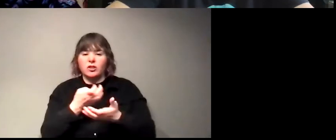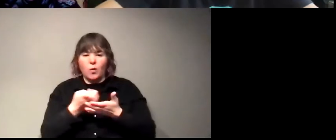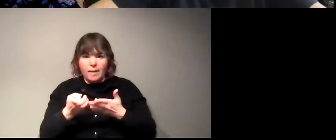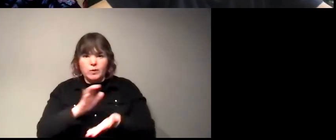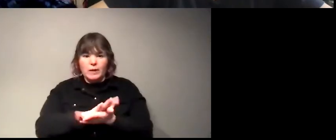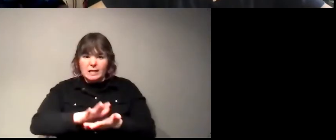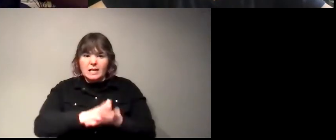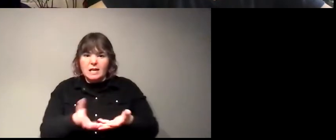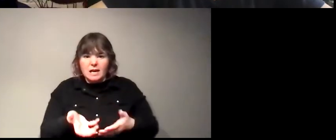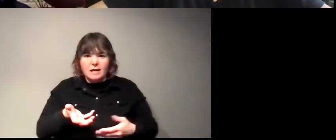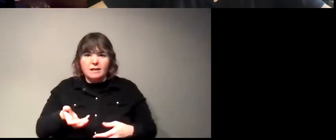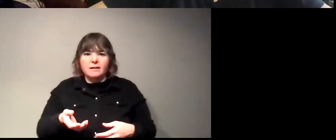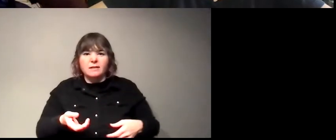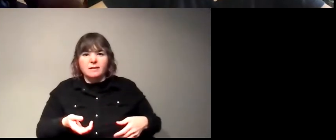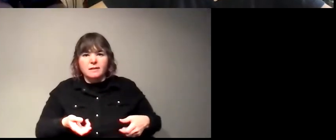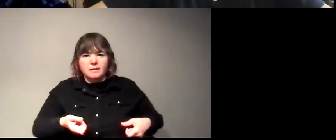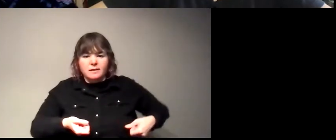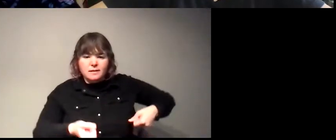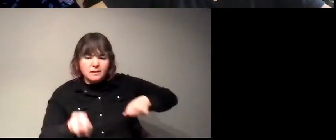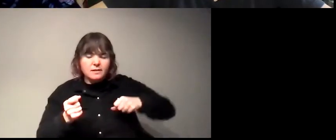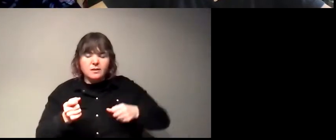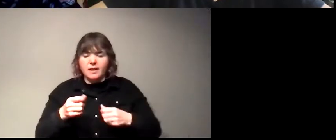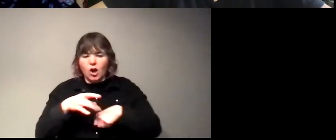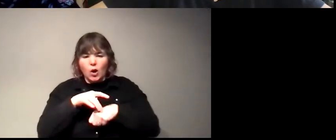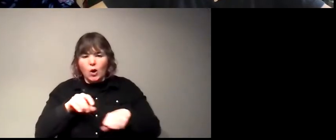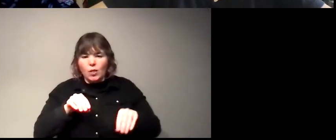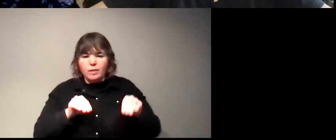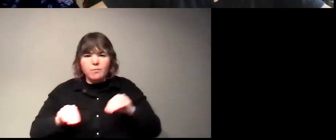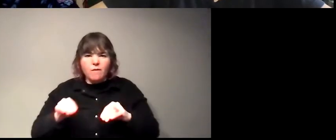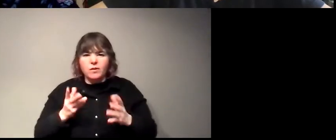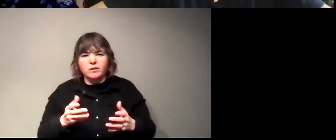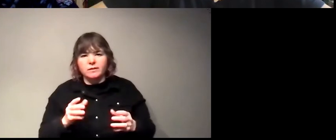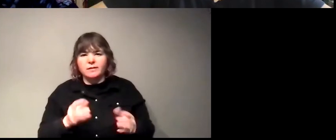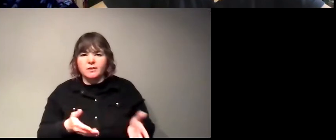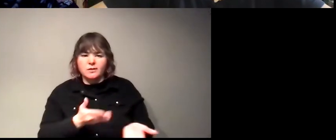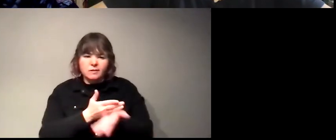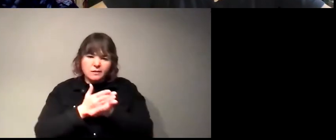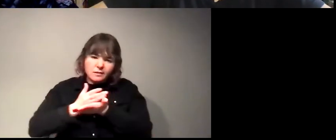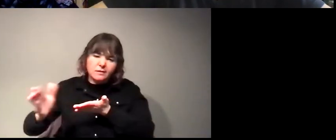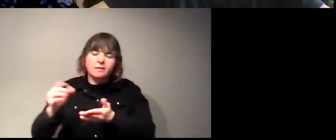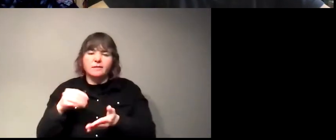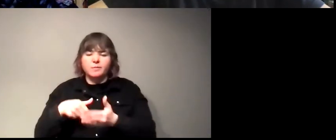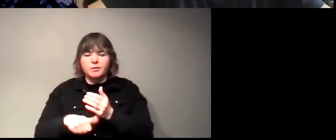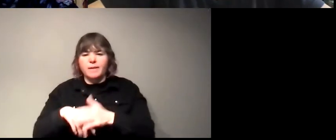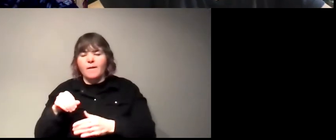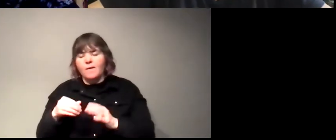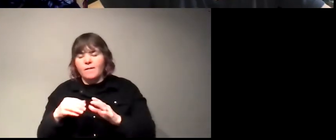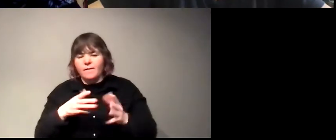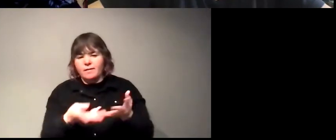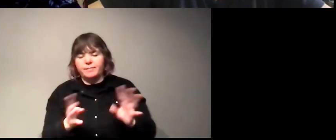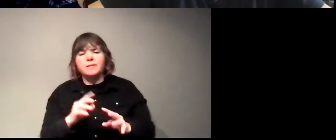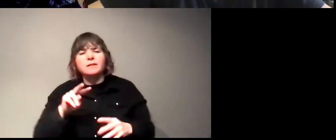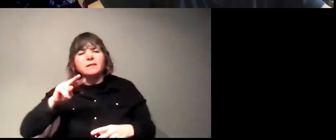lot of that up. They have to use like earth movers in order to get that poop out of the exhibit. Yeah. What was the